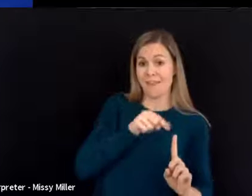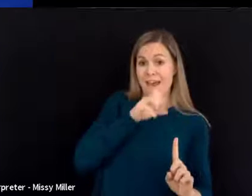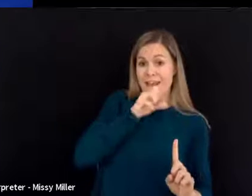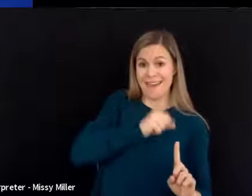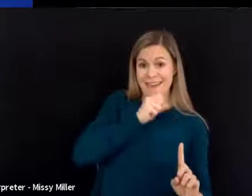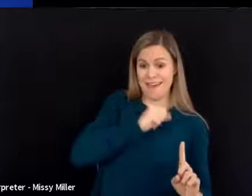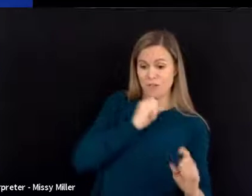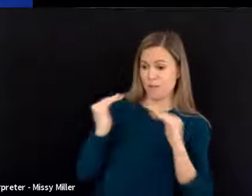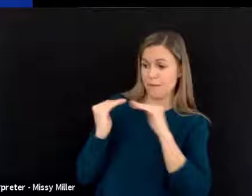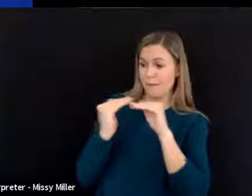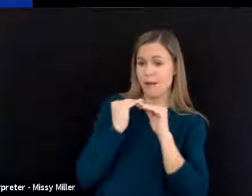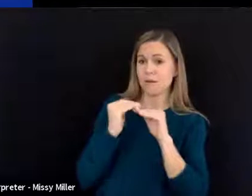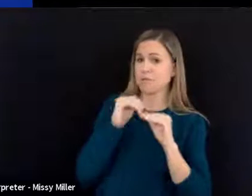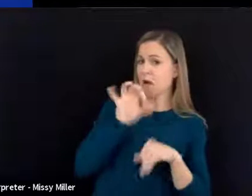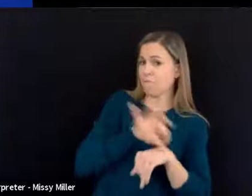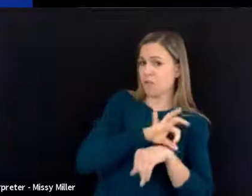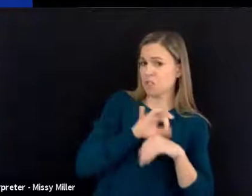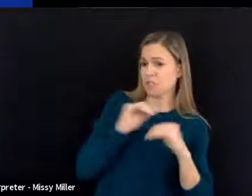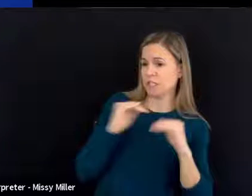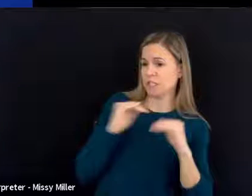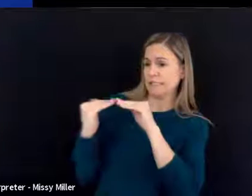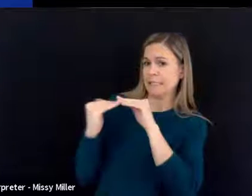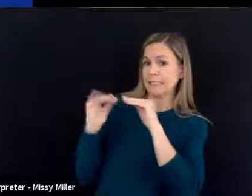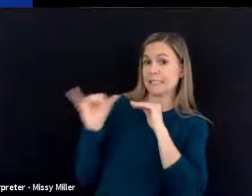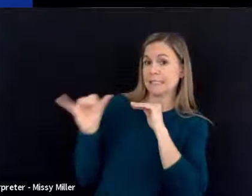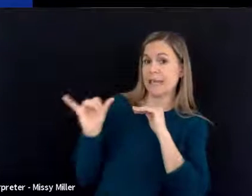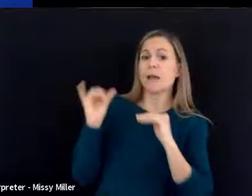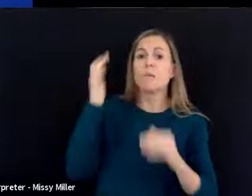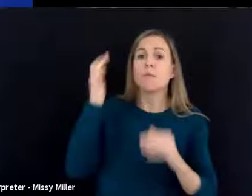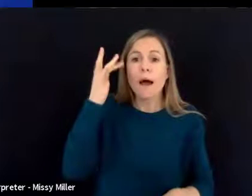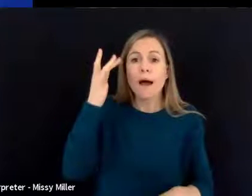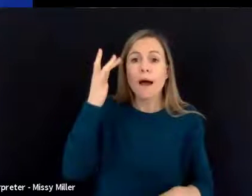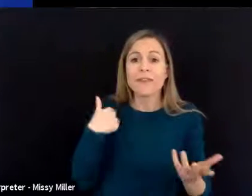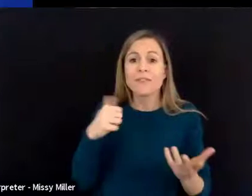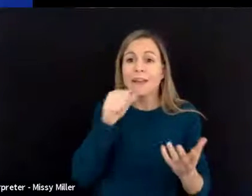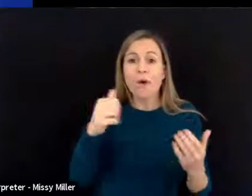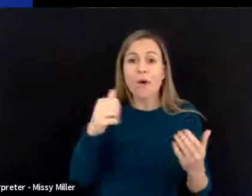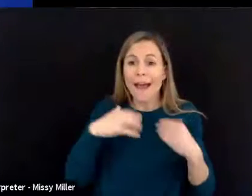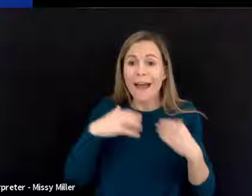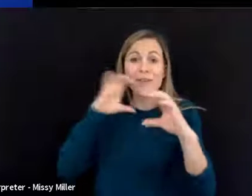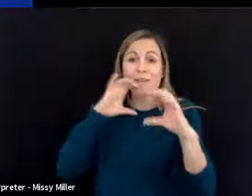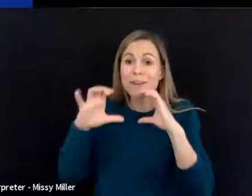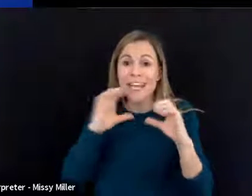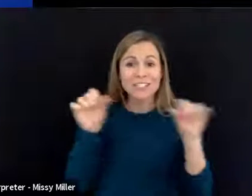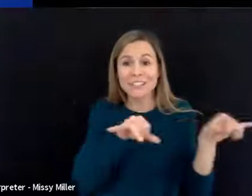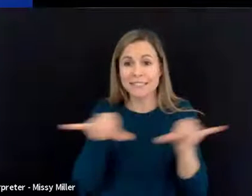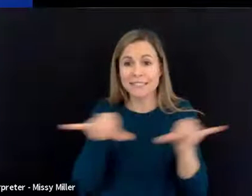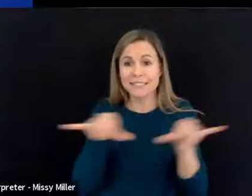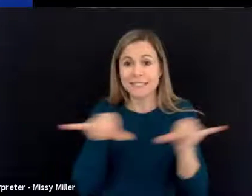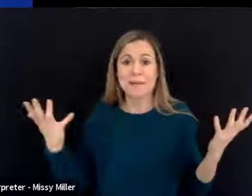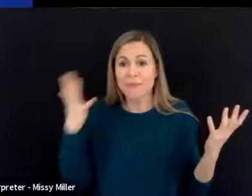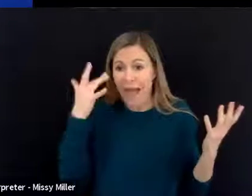level peers because they don't have communication.